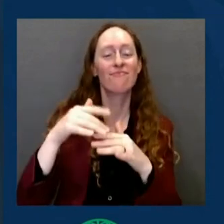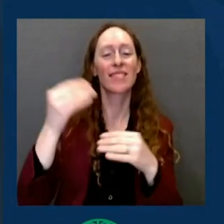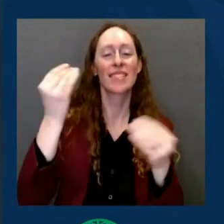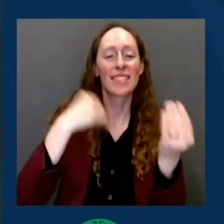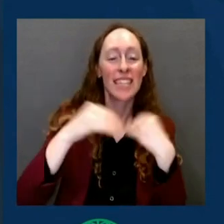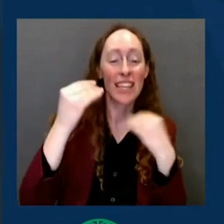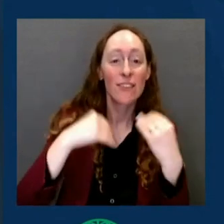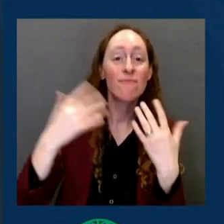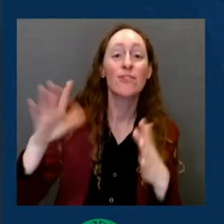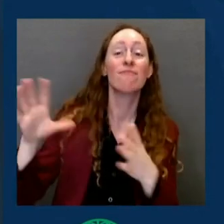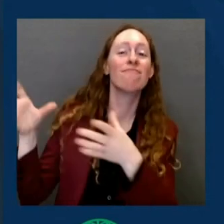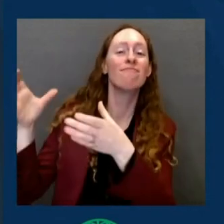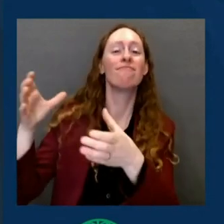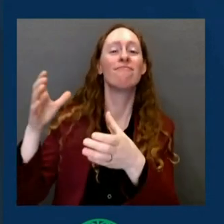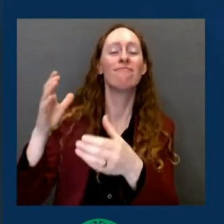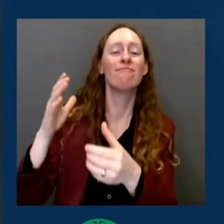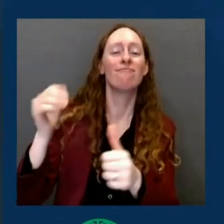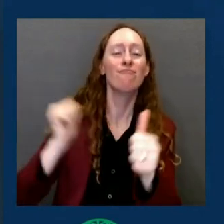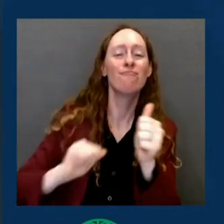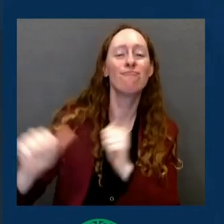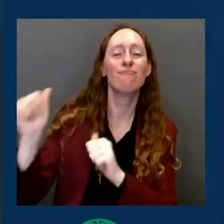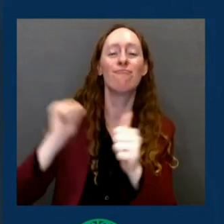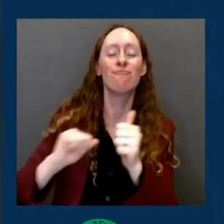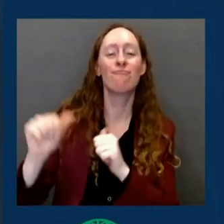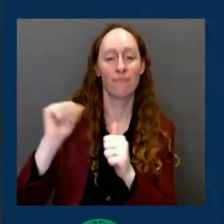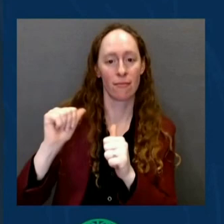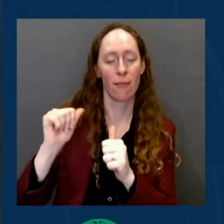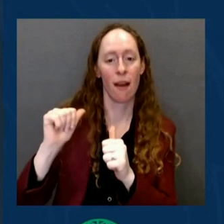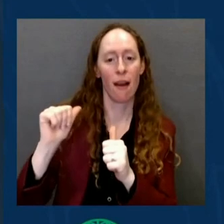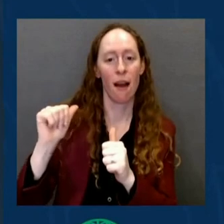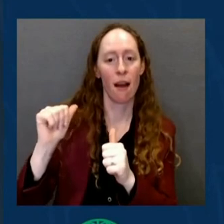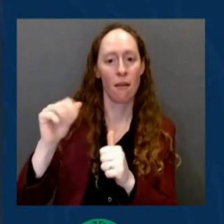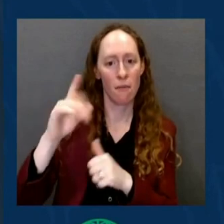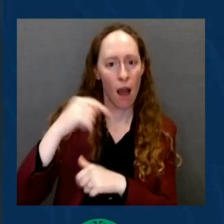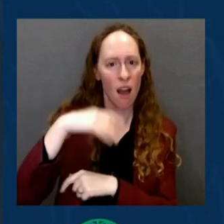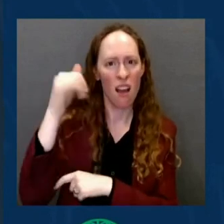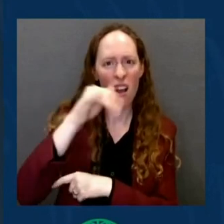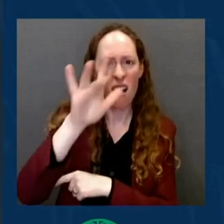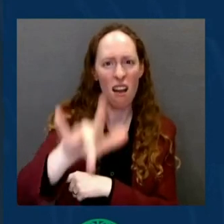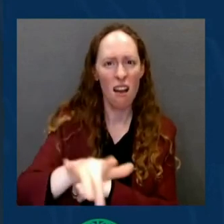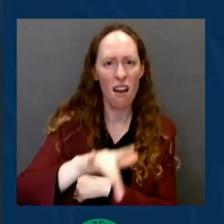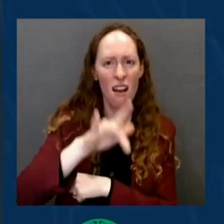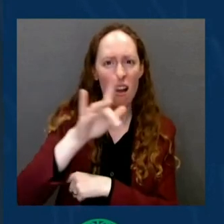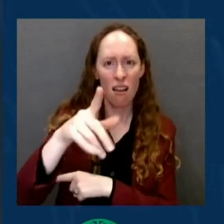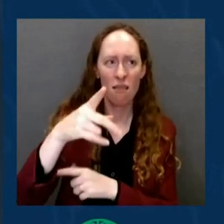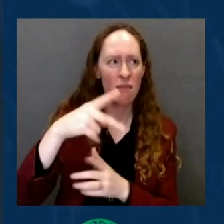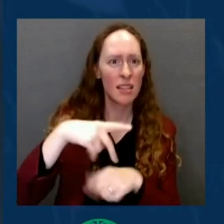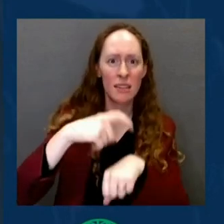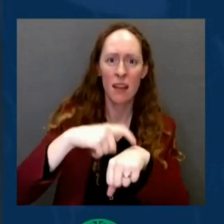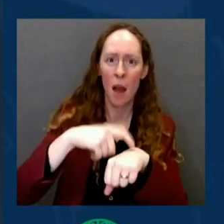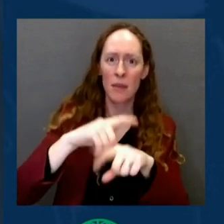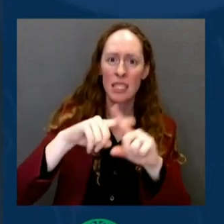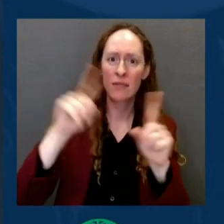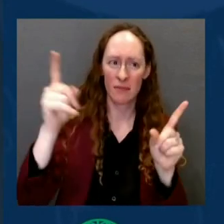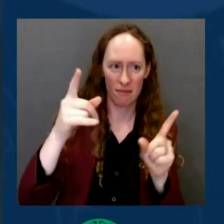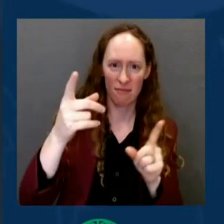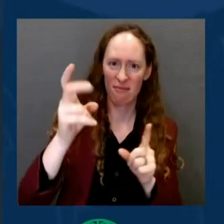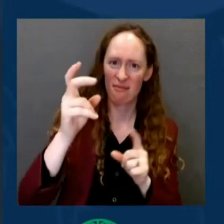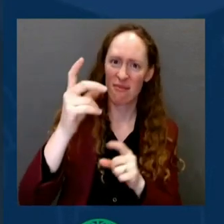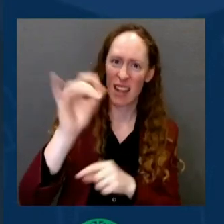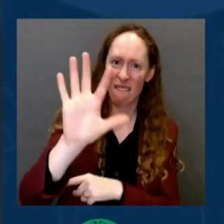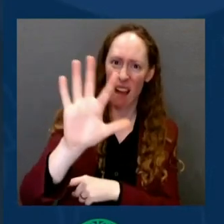of you. So I admire your collective stamina. Thank you very much. And I promise